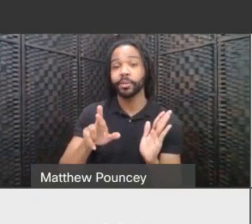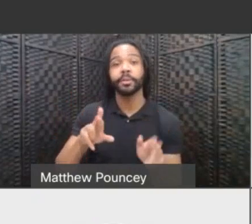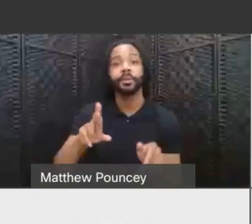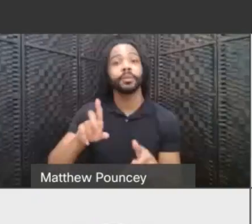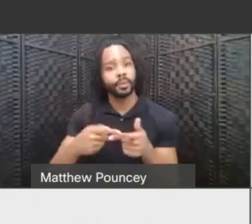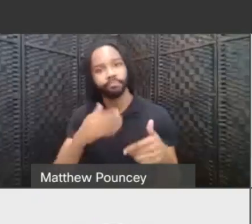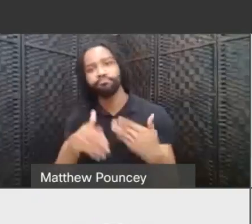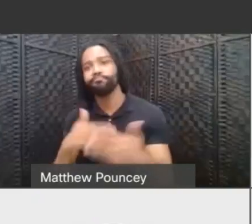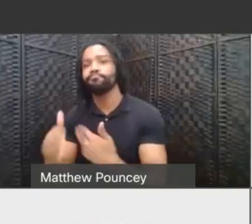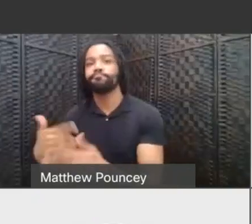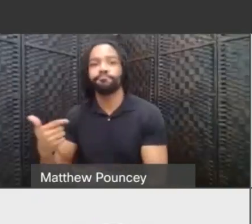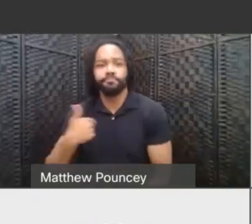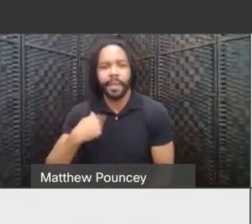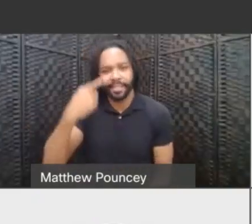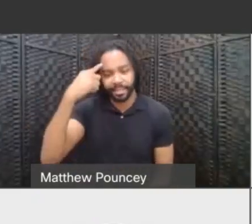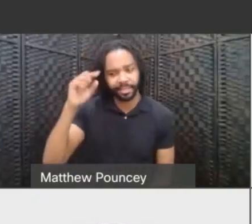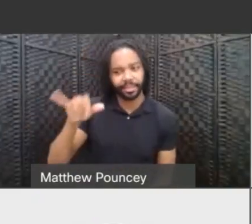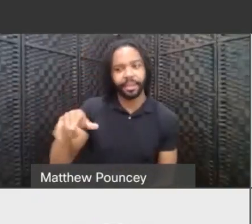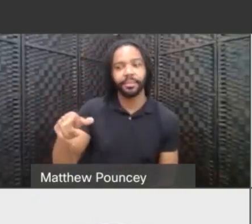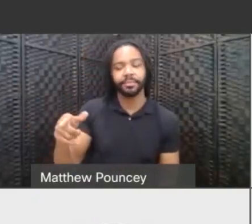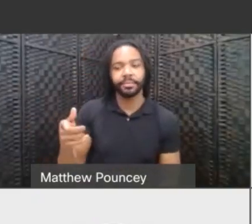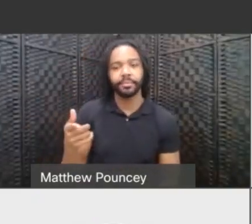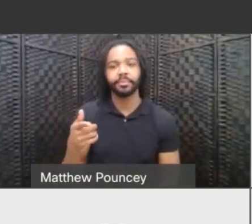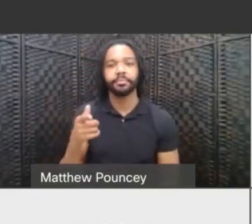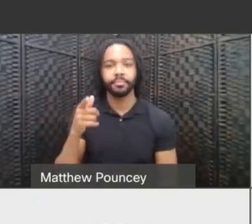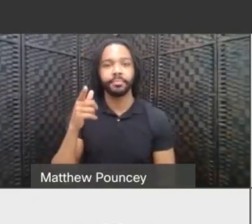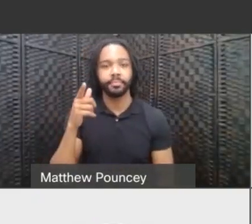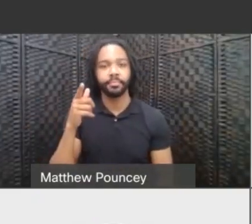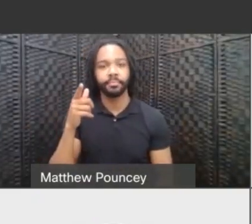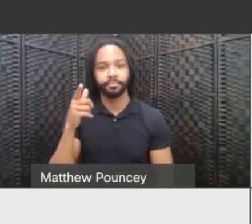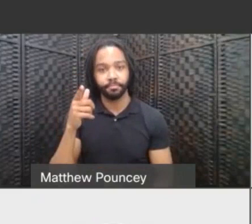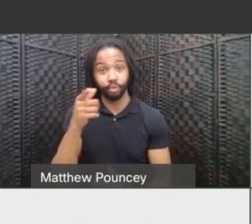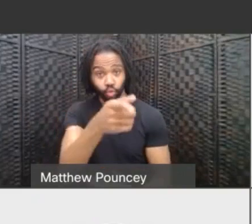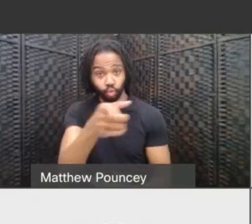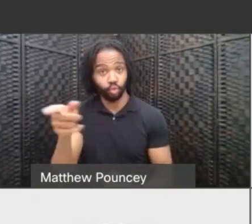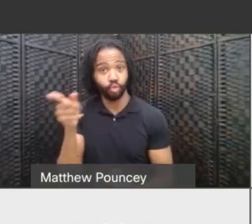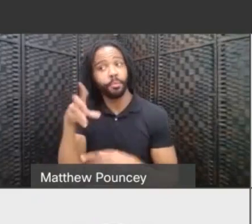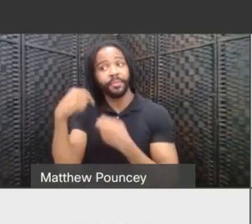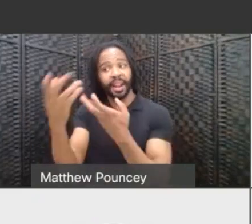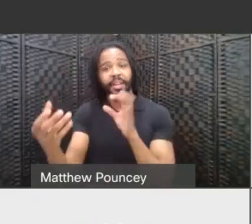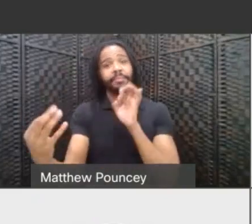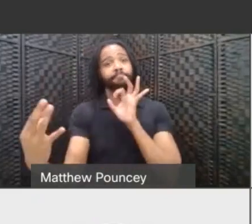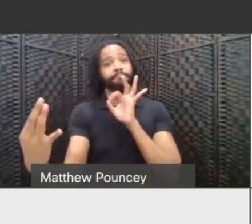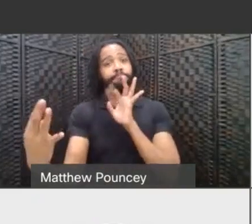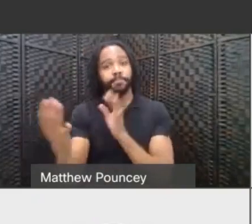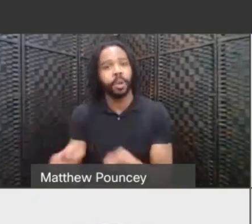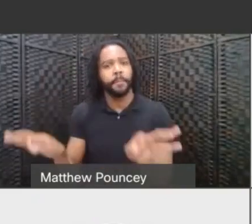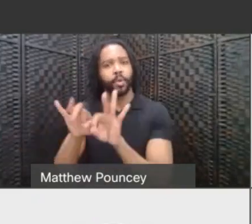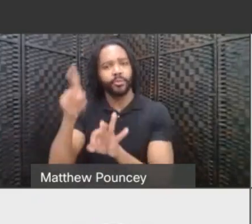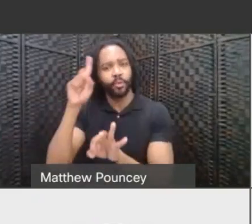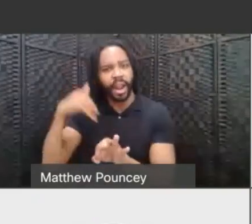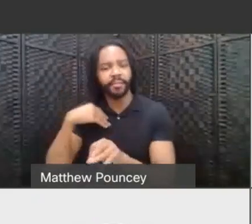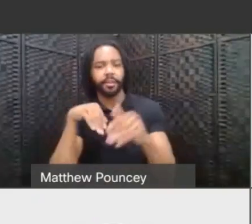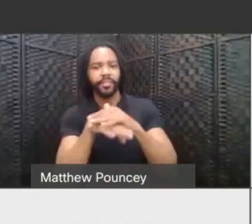And, I think that providing input about the importance of affordable,